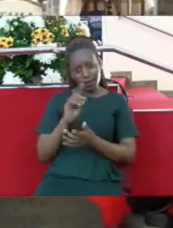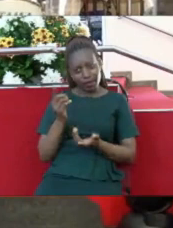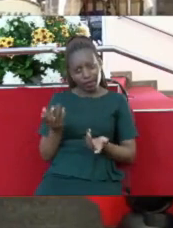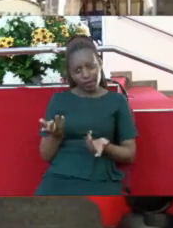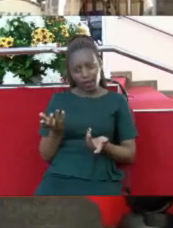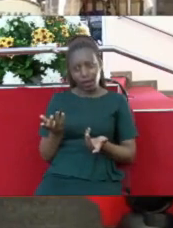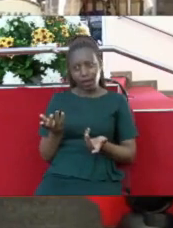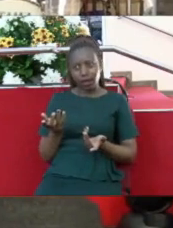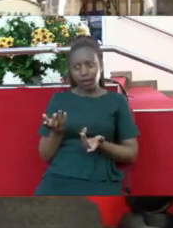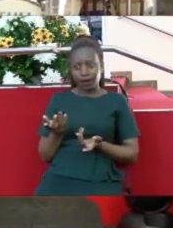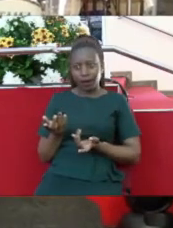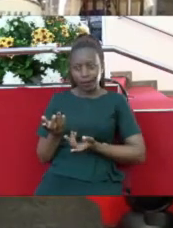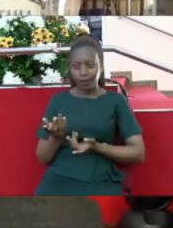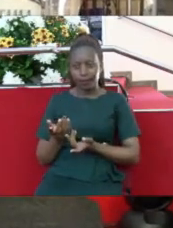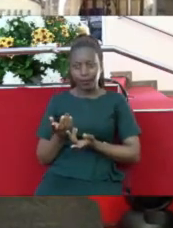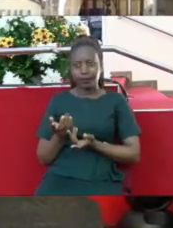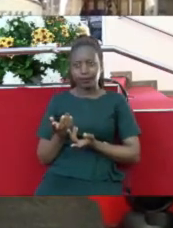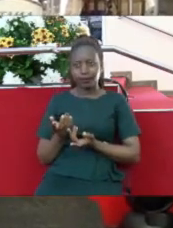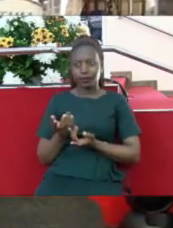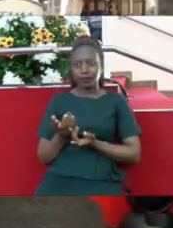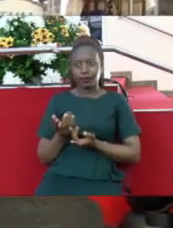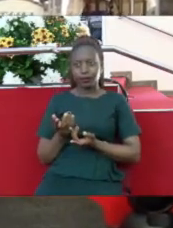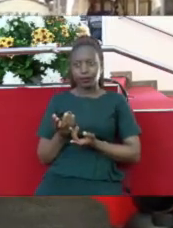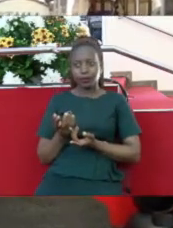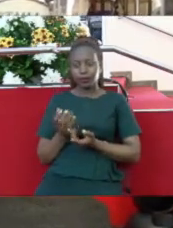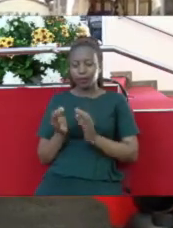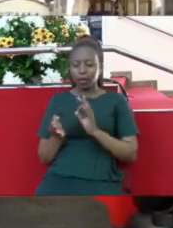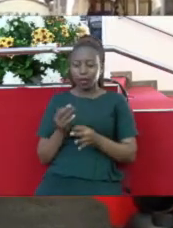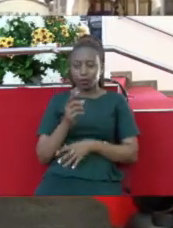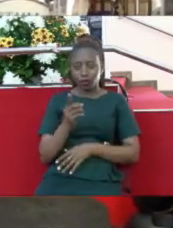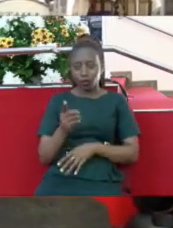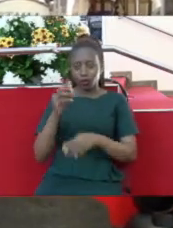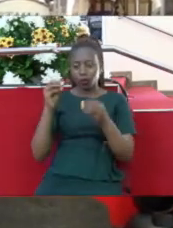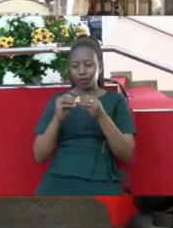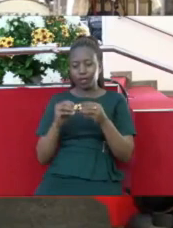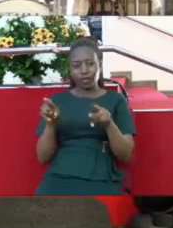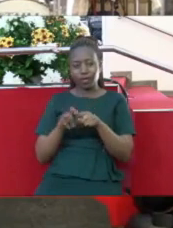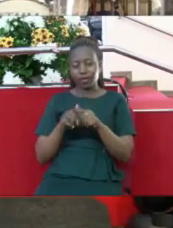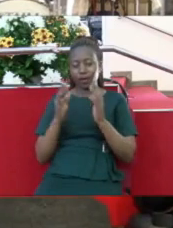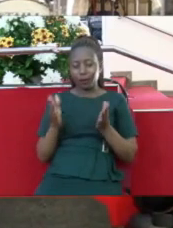In fact, when you have been with this kind of a person, you don't wait for them. You actually tell them you want to receive Jesus.